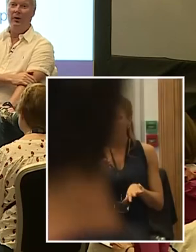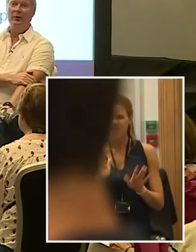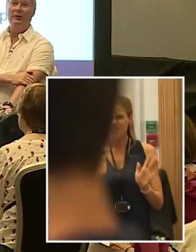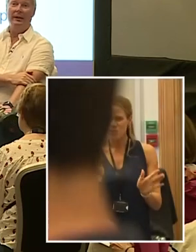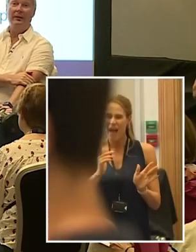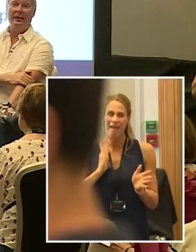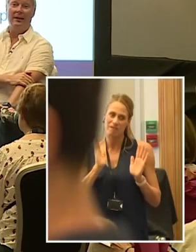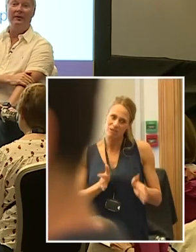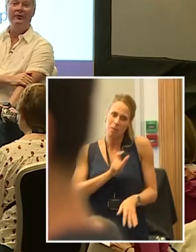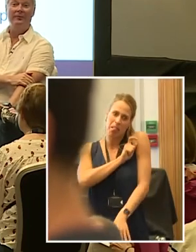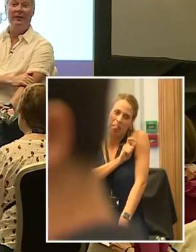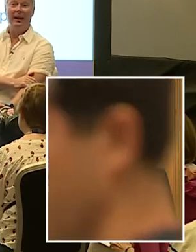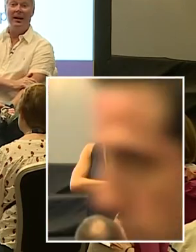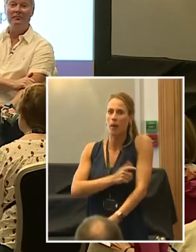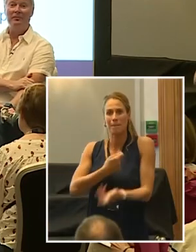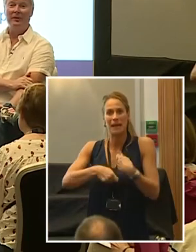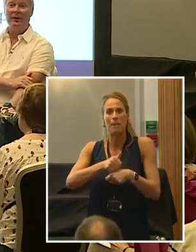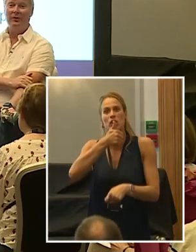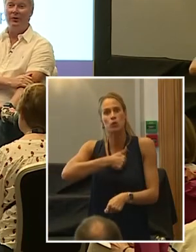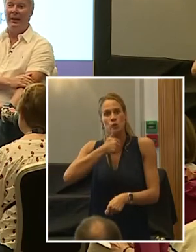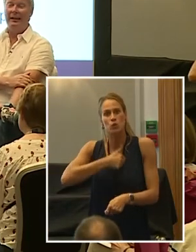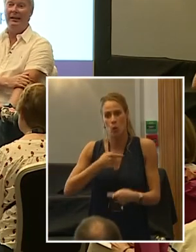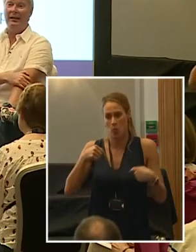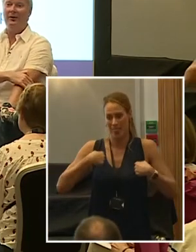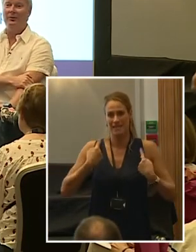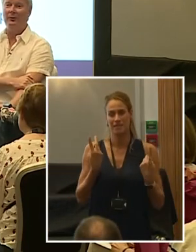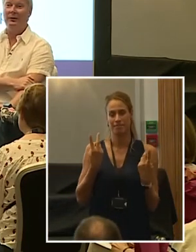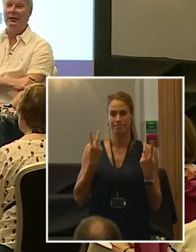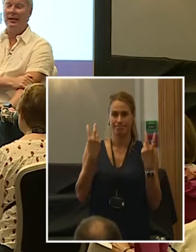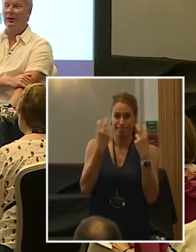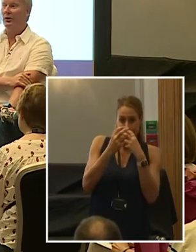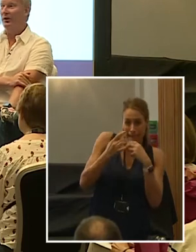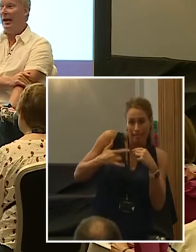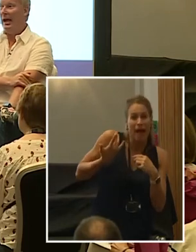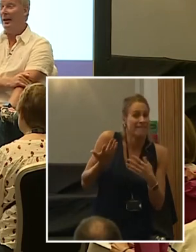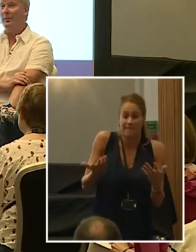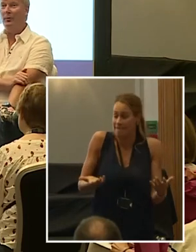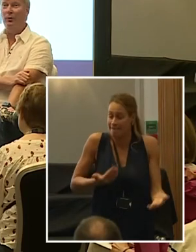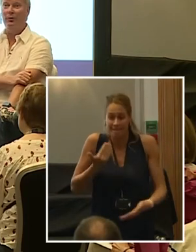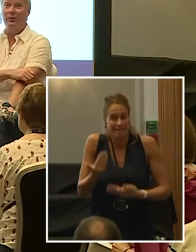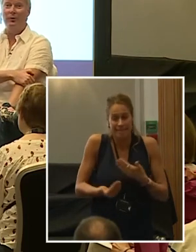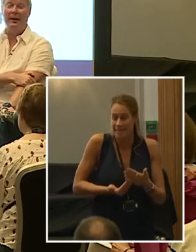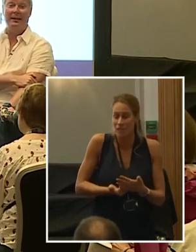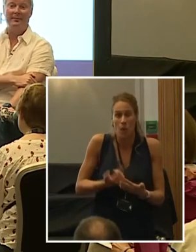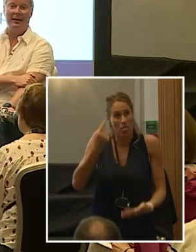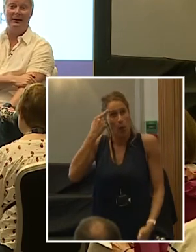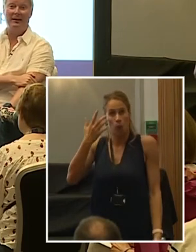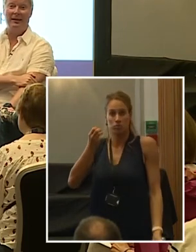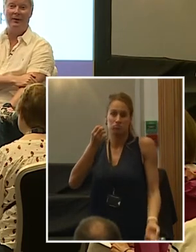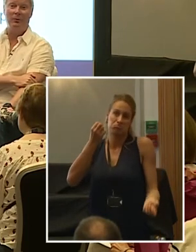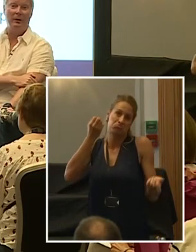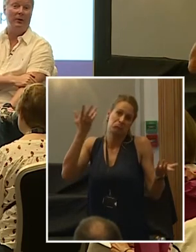we've got used to living this life. So anything I thought would that could help improve or make things